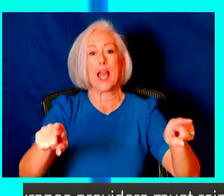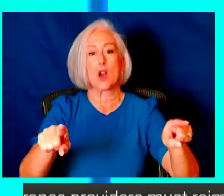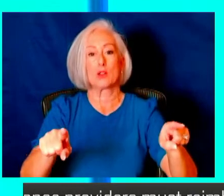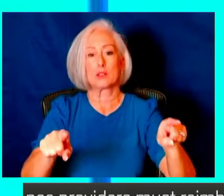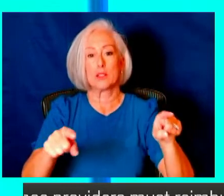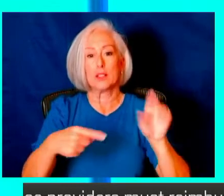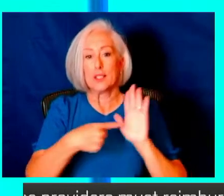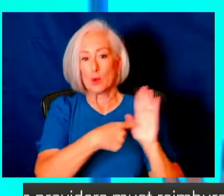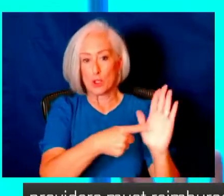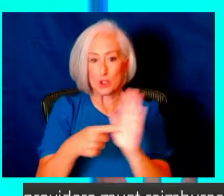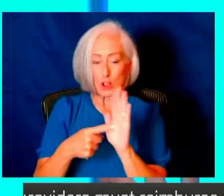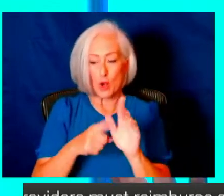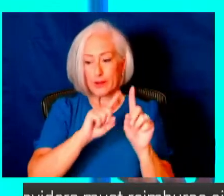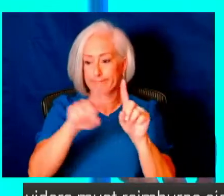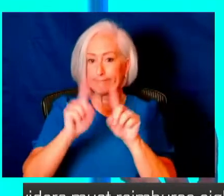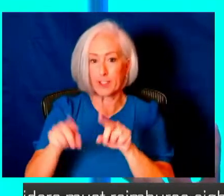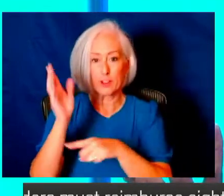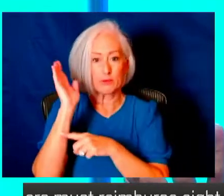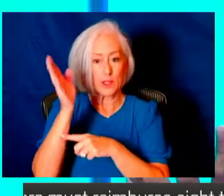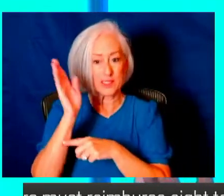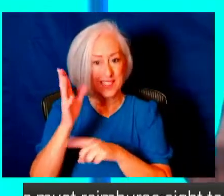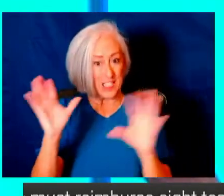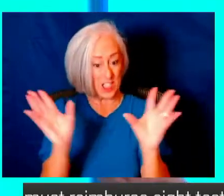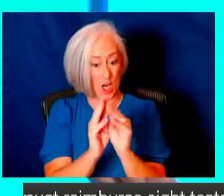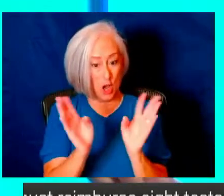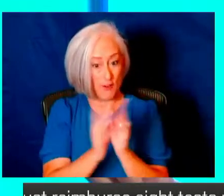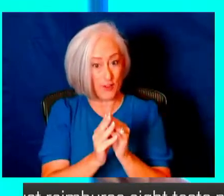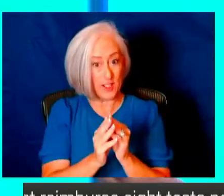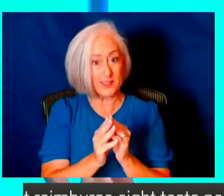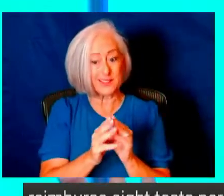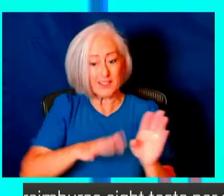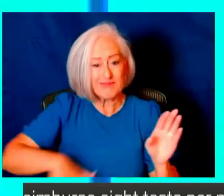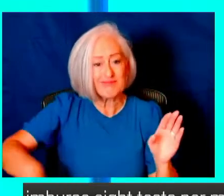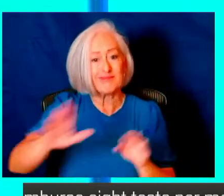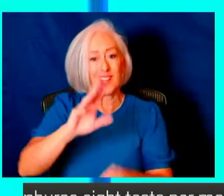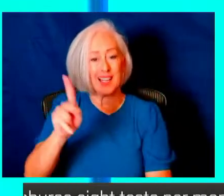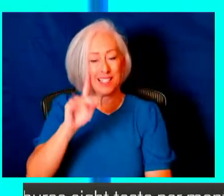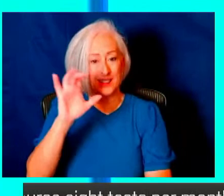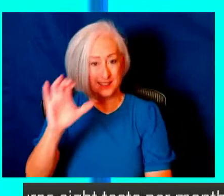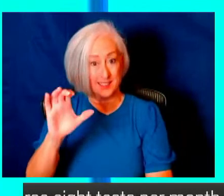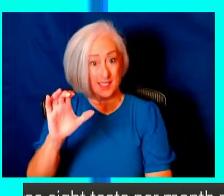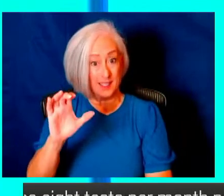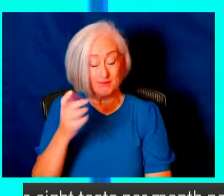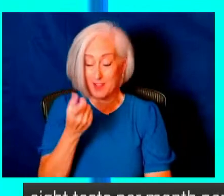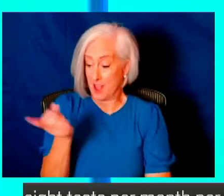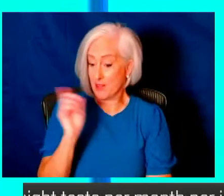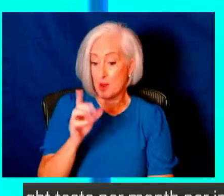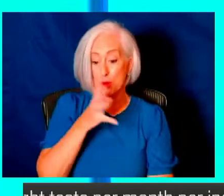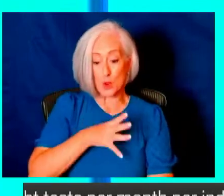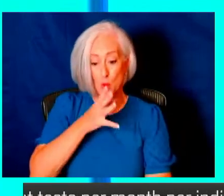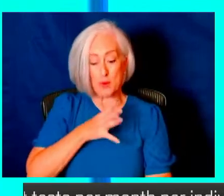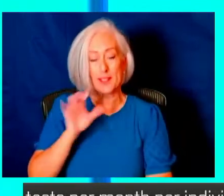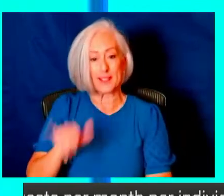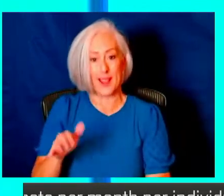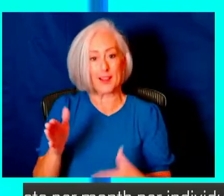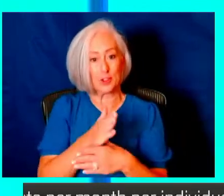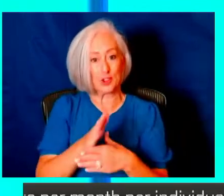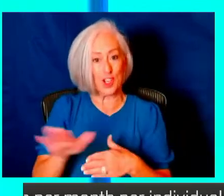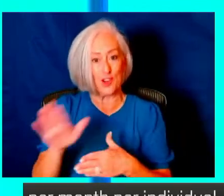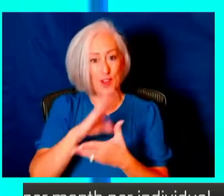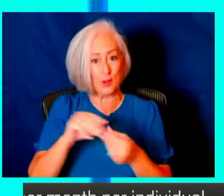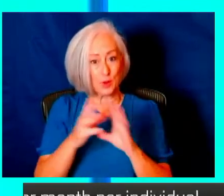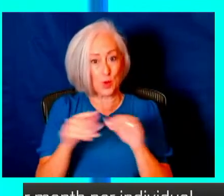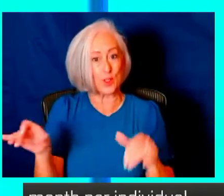Kansas City. And then the women have the opportunity as well to share it on their social media platforms, which is great. You know, it's a